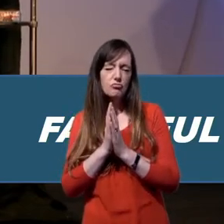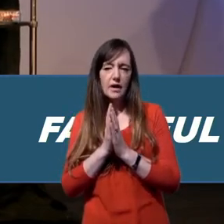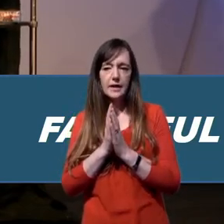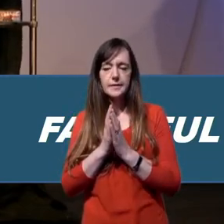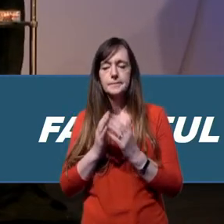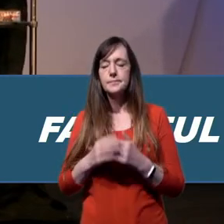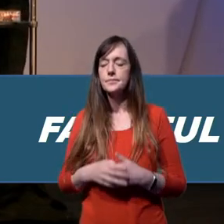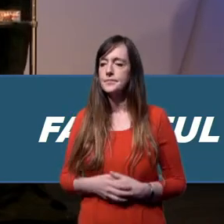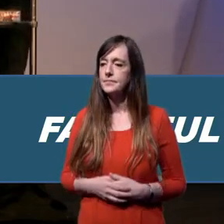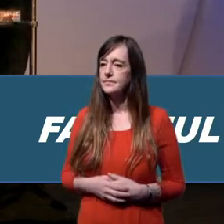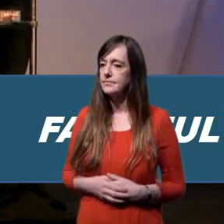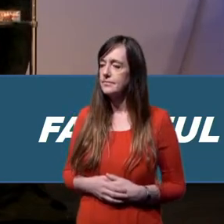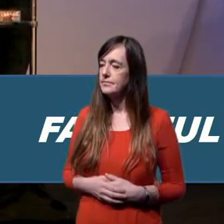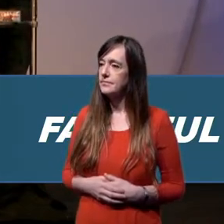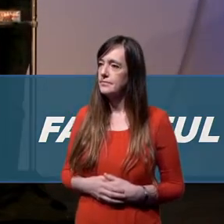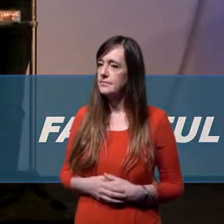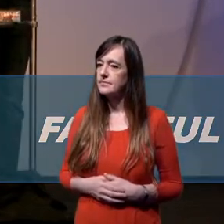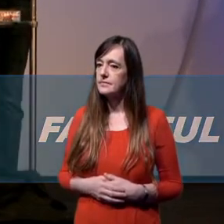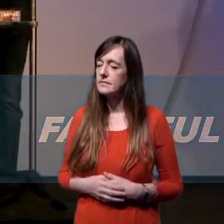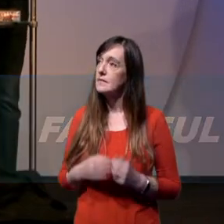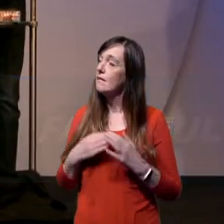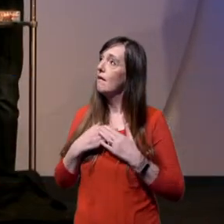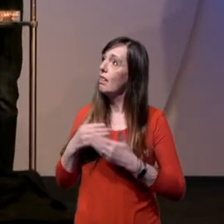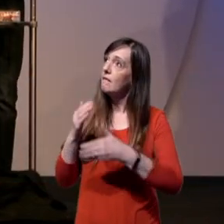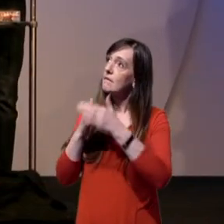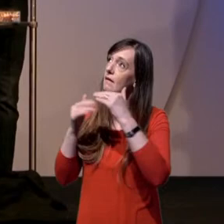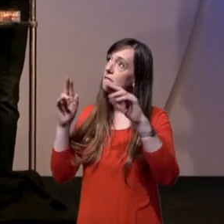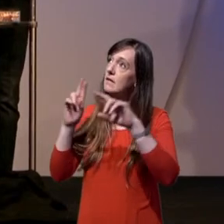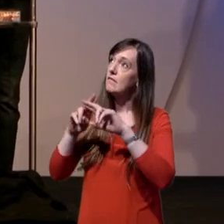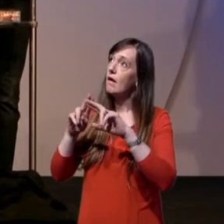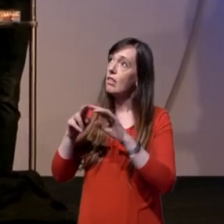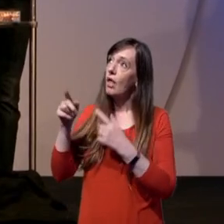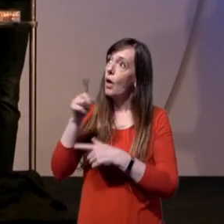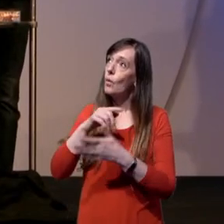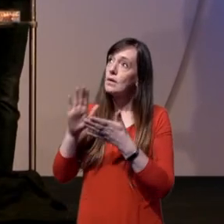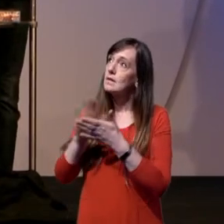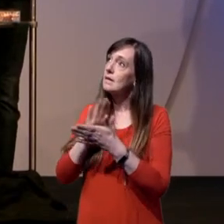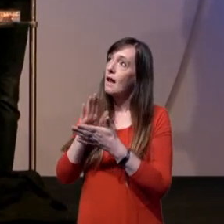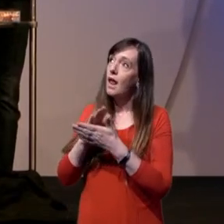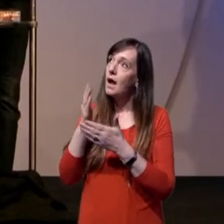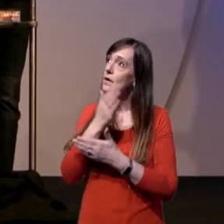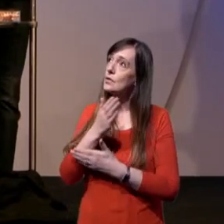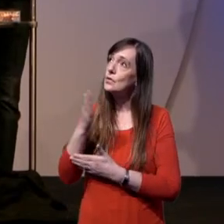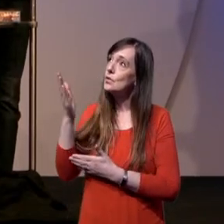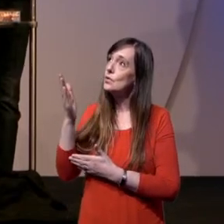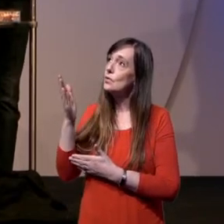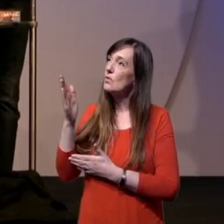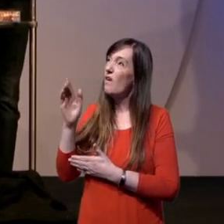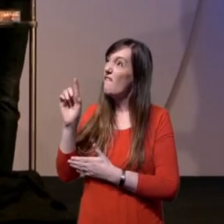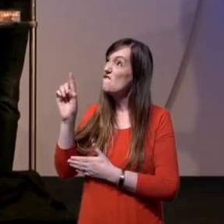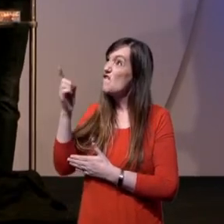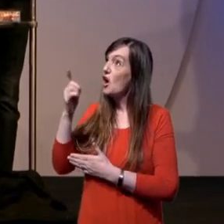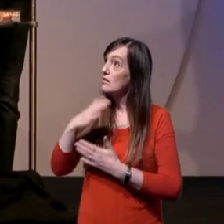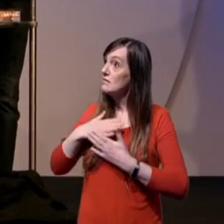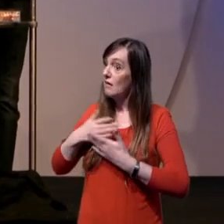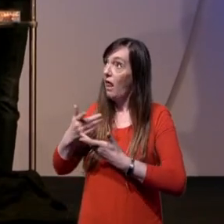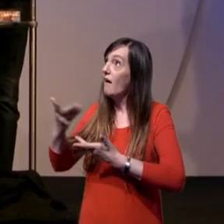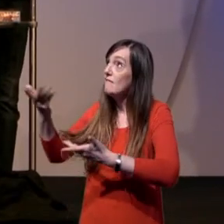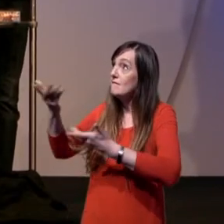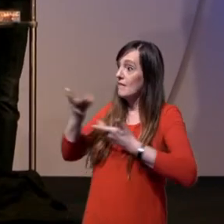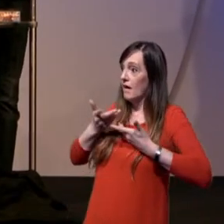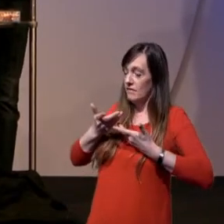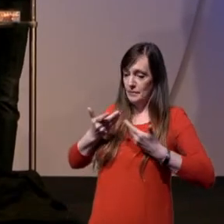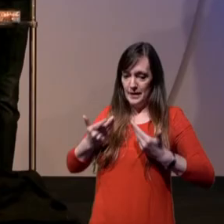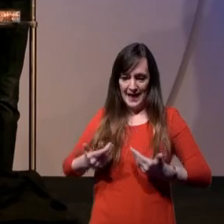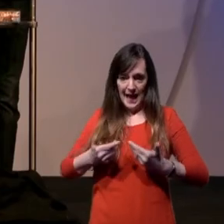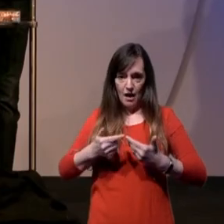word? Loving Heavenly Father, we delight in you, our God. You loved us first, and now our hearts are